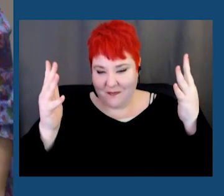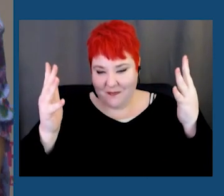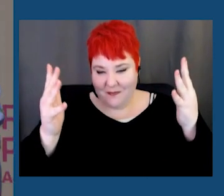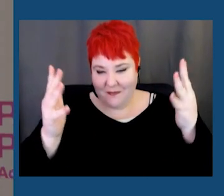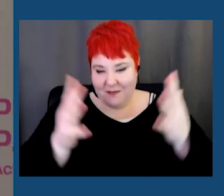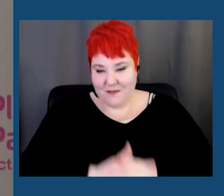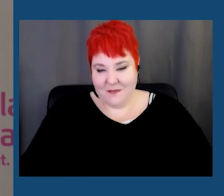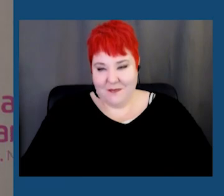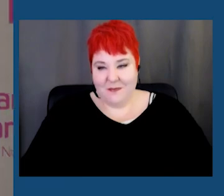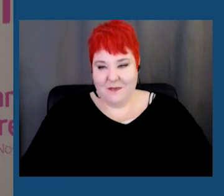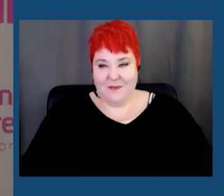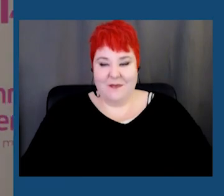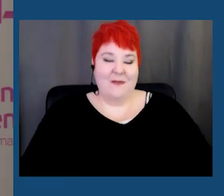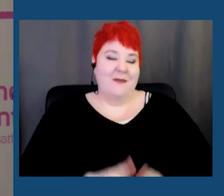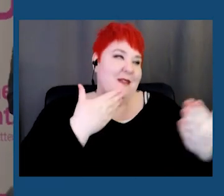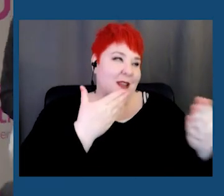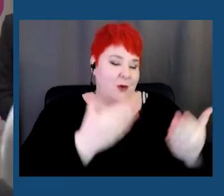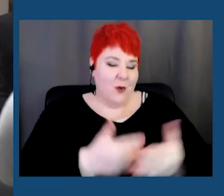Thank you.